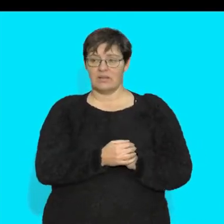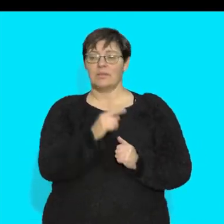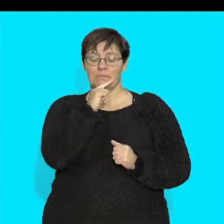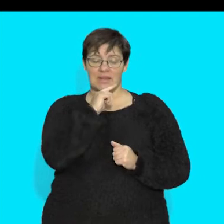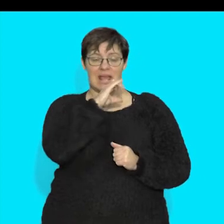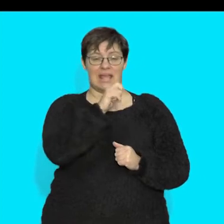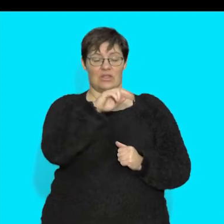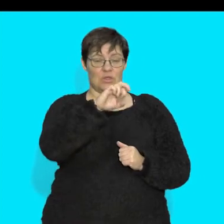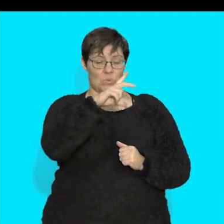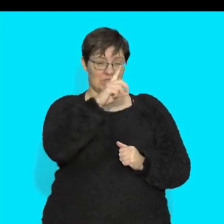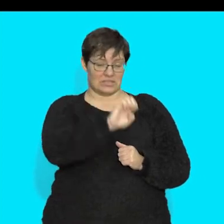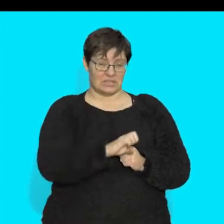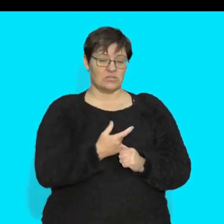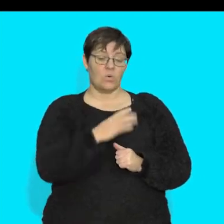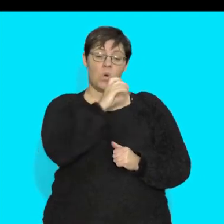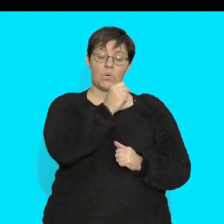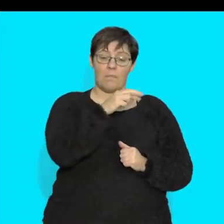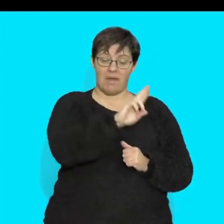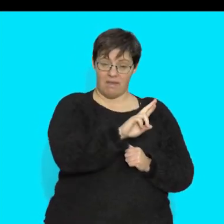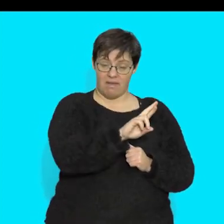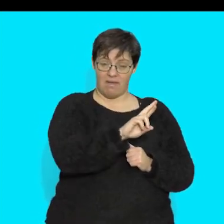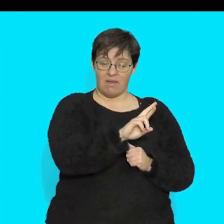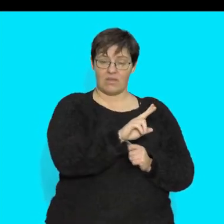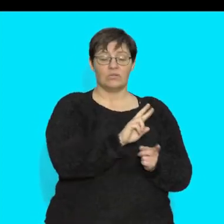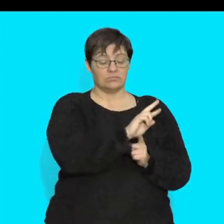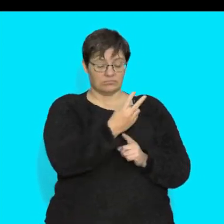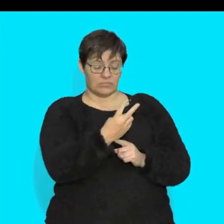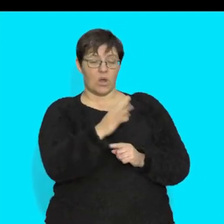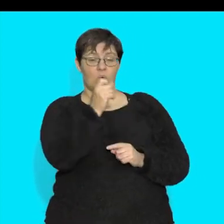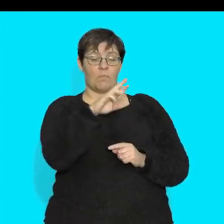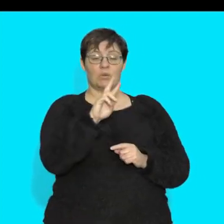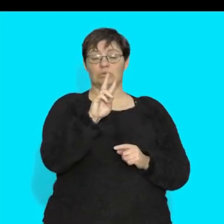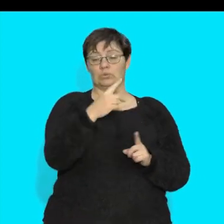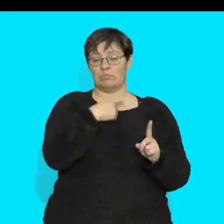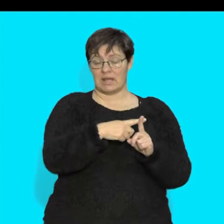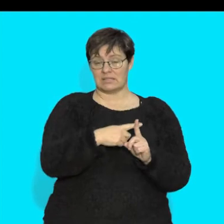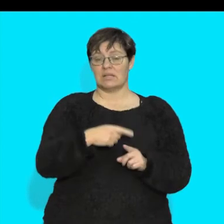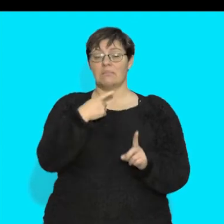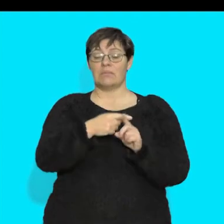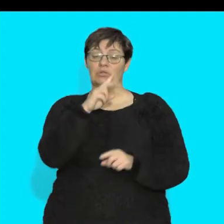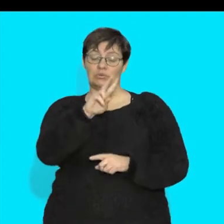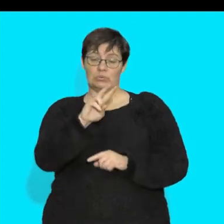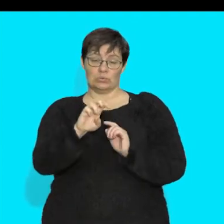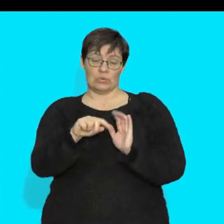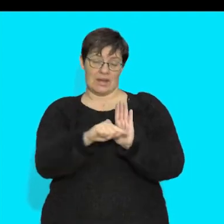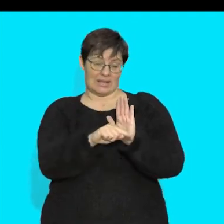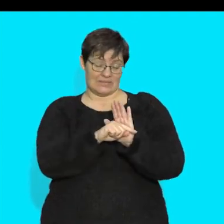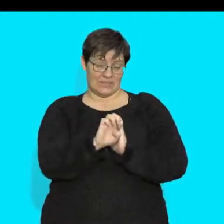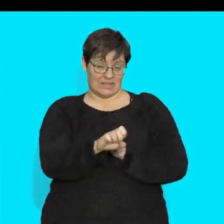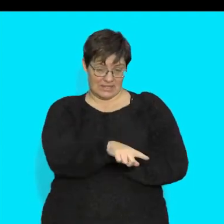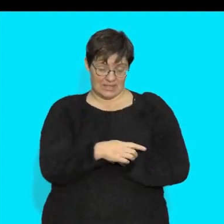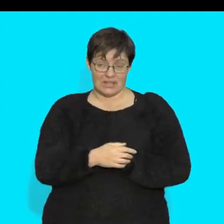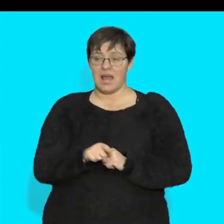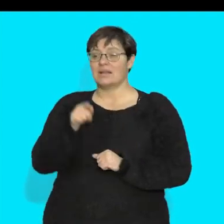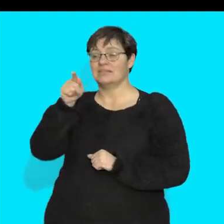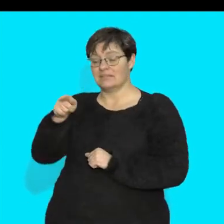place, and reduction is at the cathode. So we're going to say copper is going to go to copper 2 plus 2